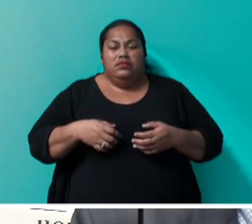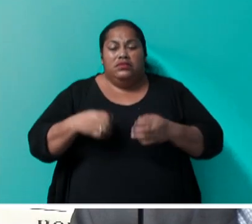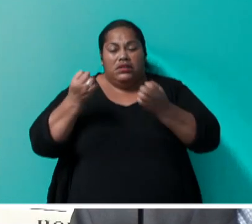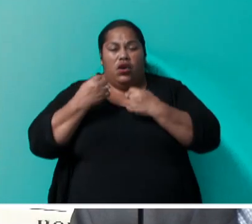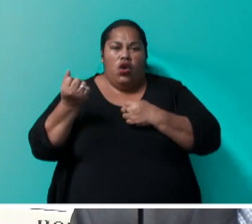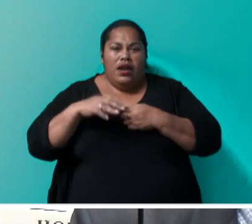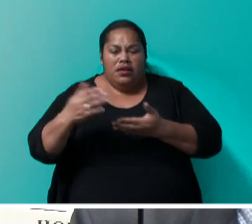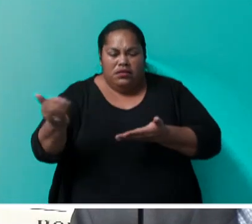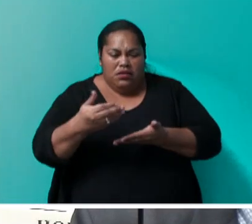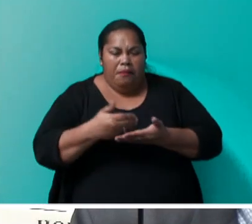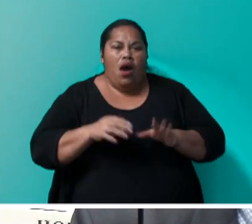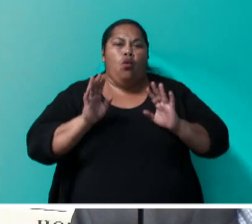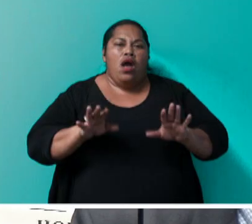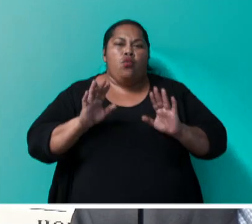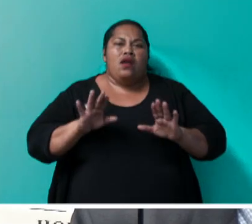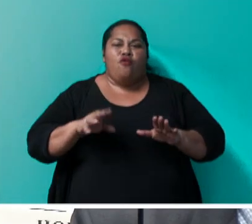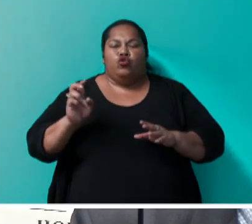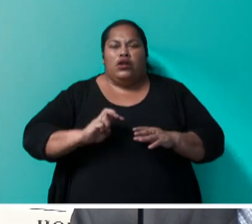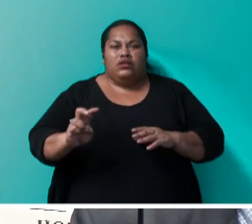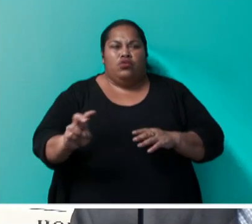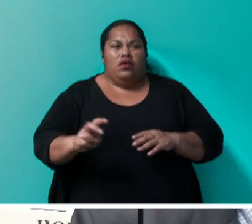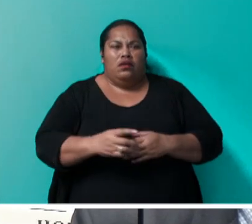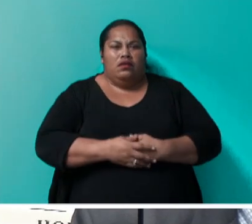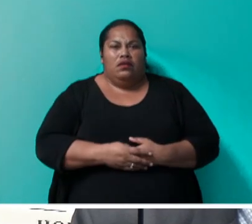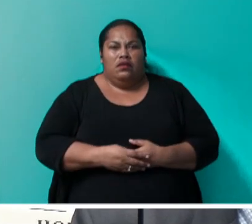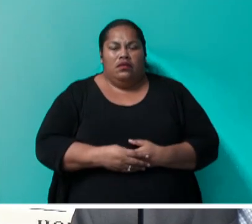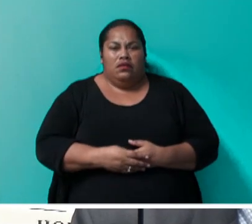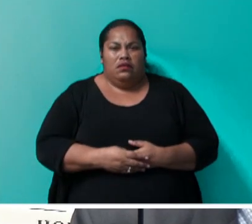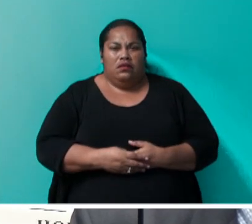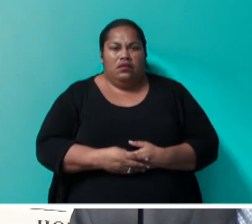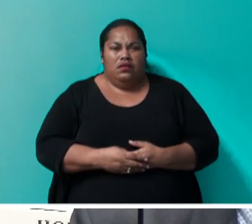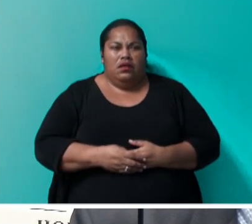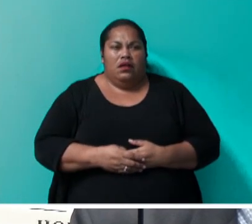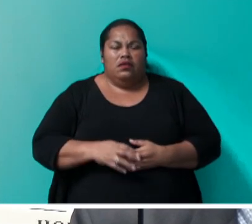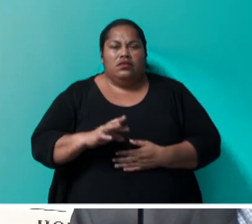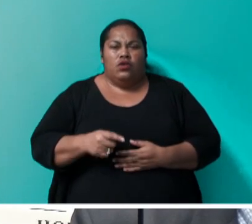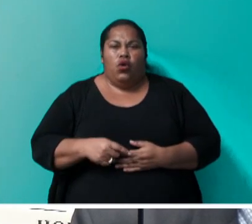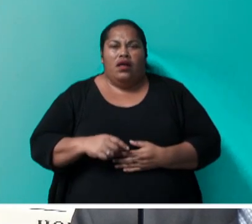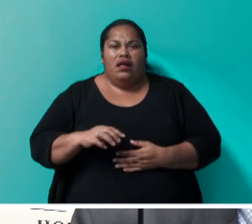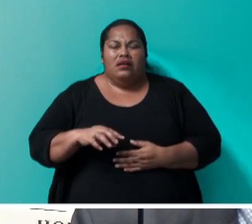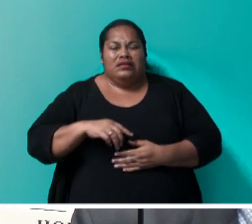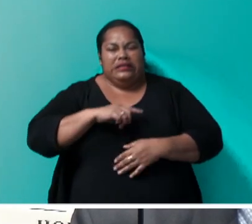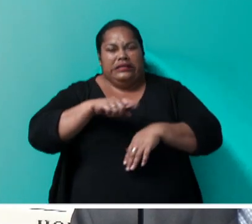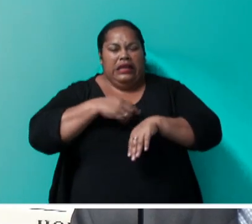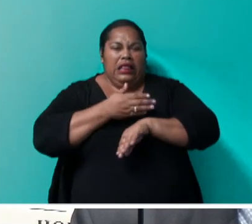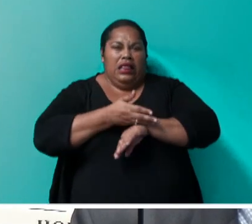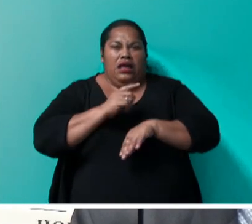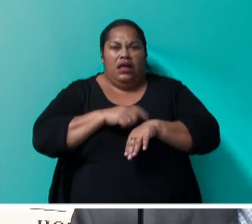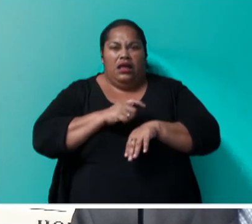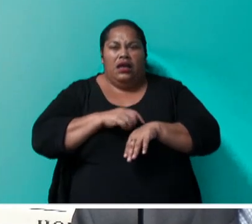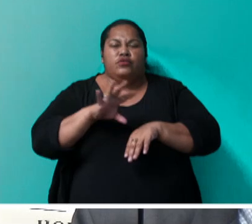but awaiting transport. This is helping to reduce deterioration, improve turnaround time, and ensure that cane reaches the